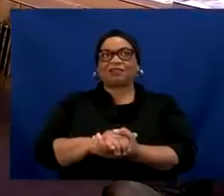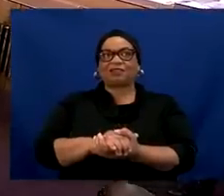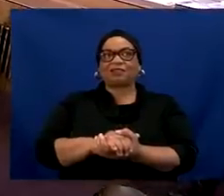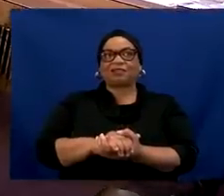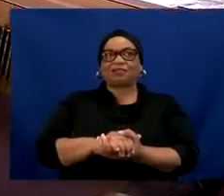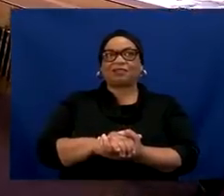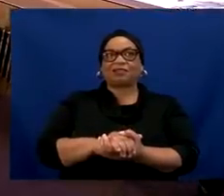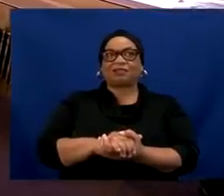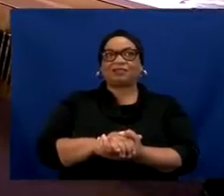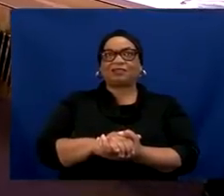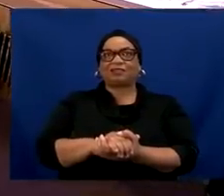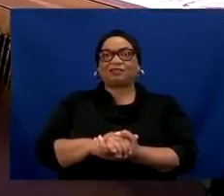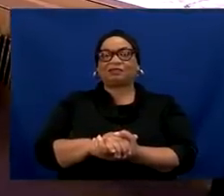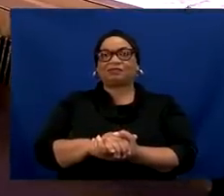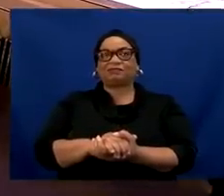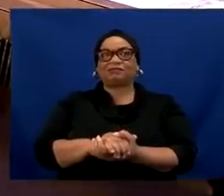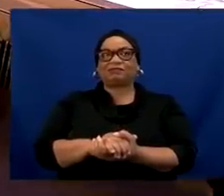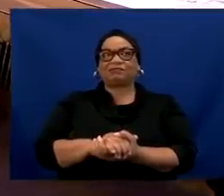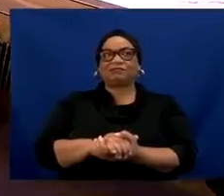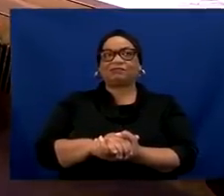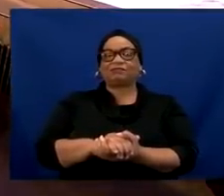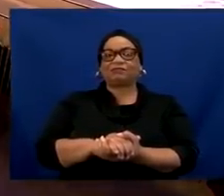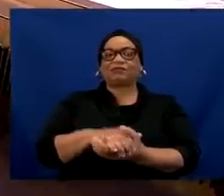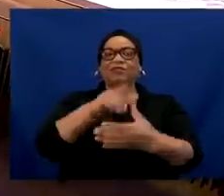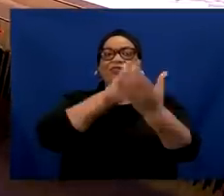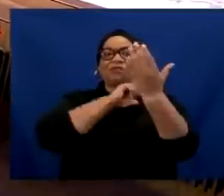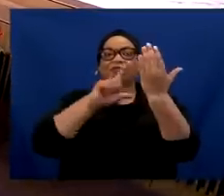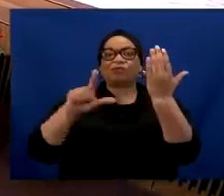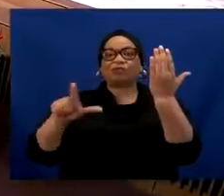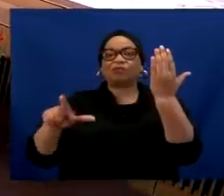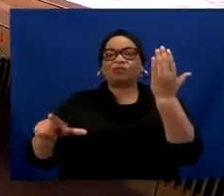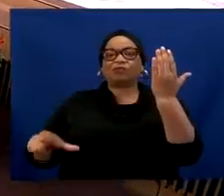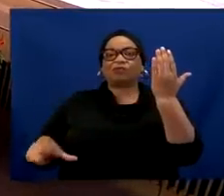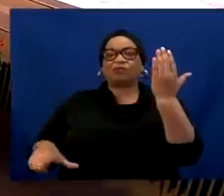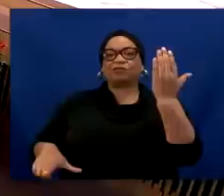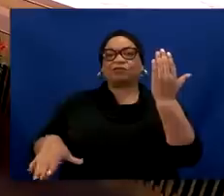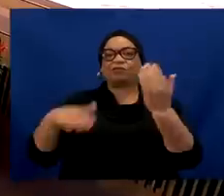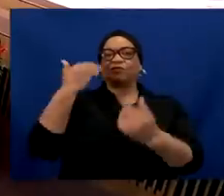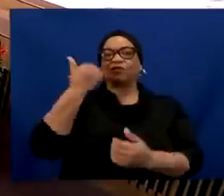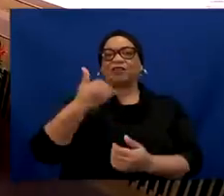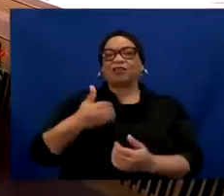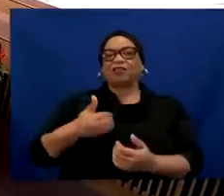Yes, she's coming. Come on, sis. We're waiting on you. Lord, I believe.